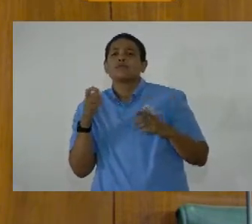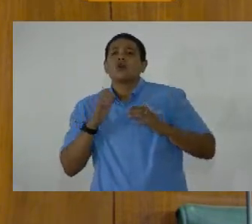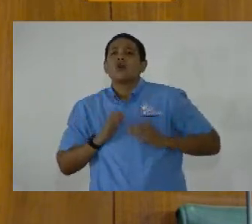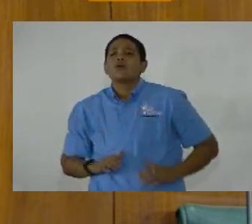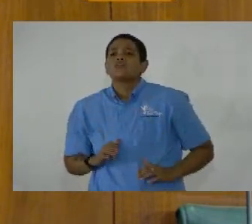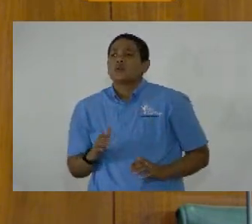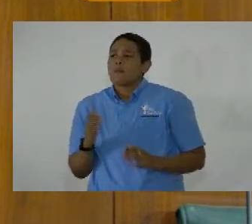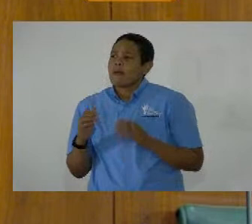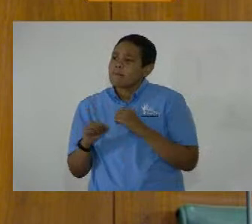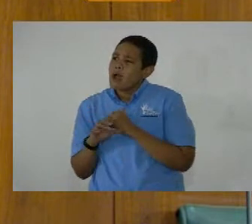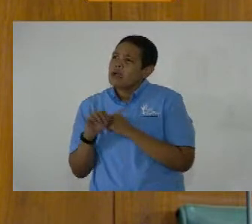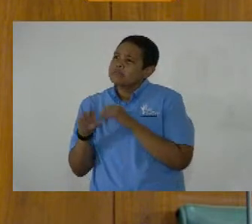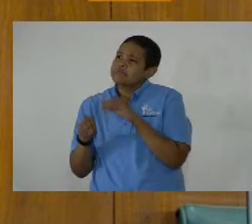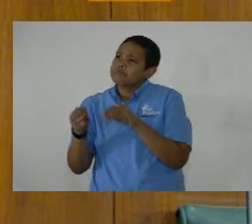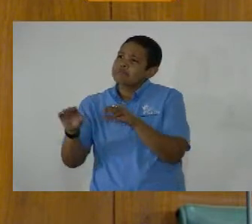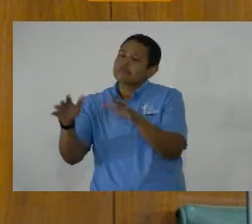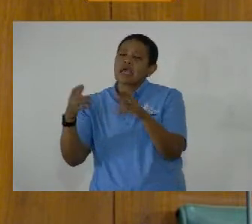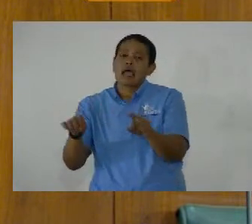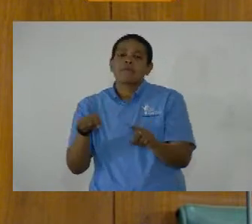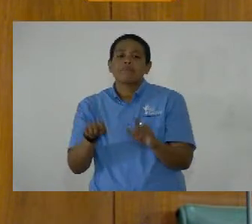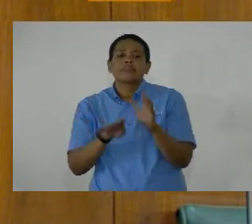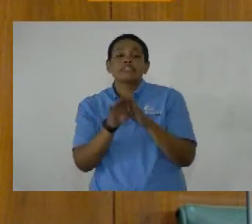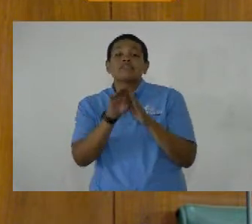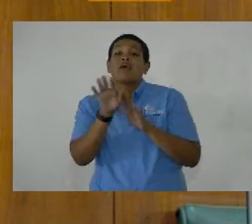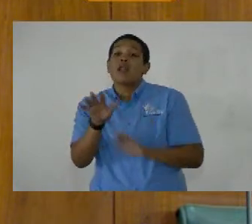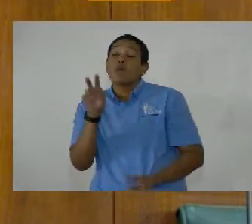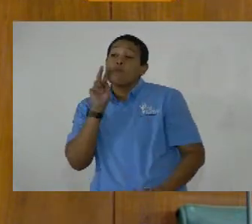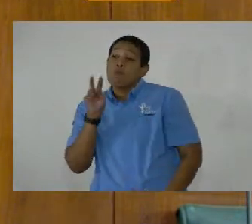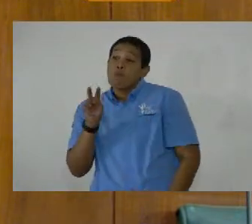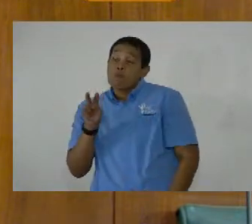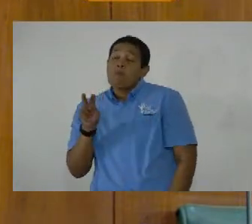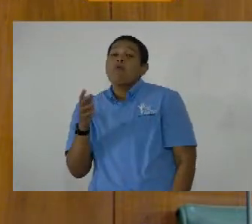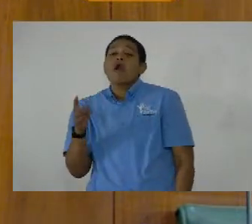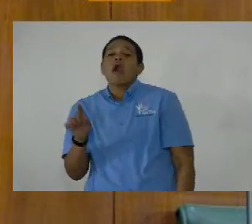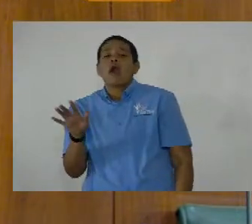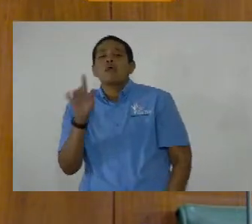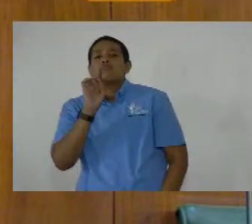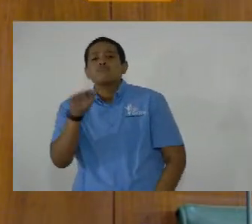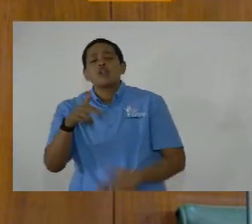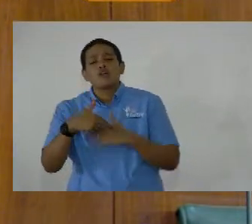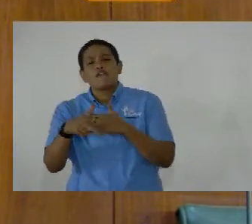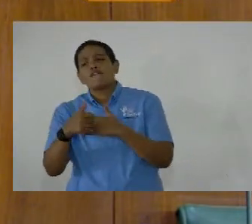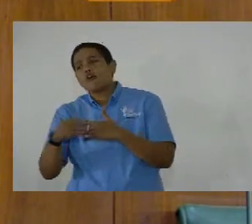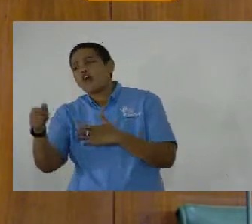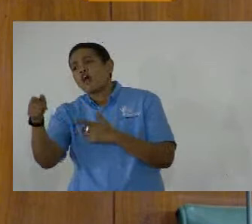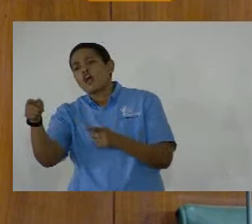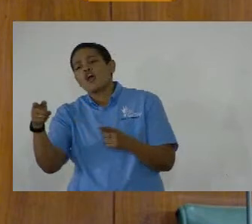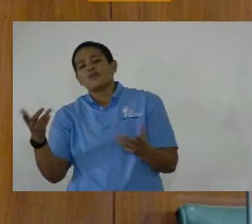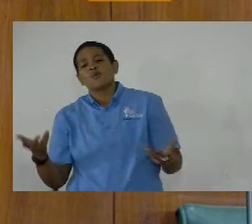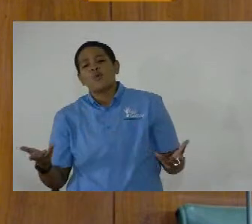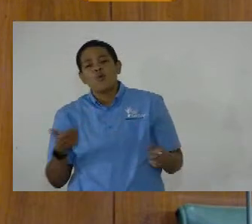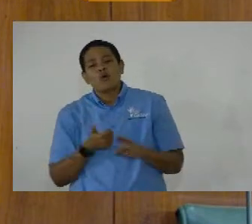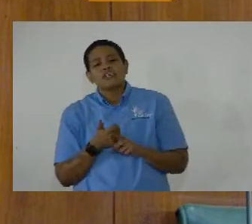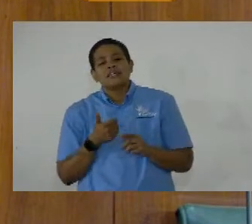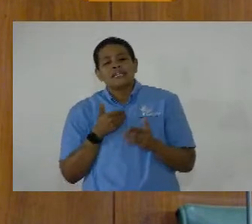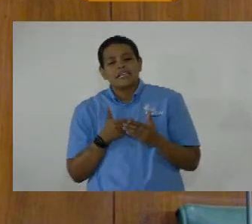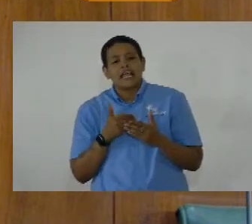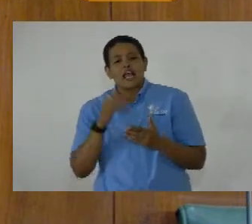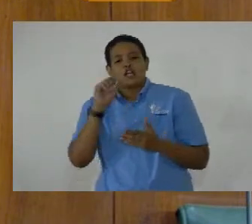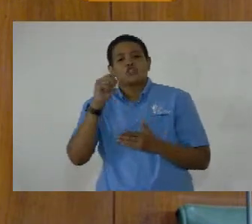markets. This development, Madam Speaker, is being referred to as